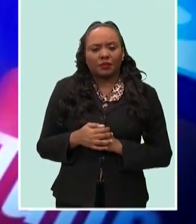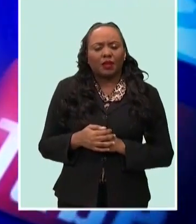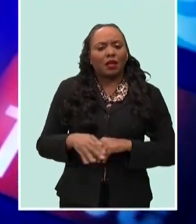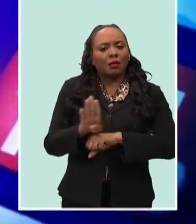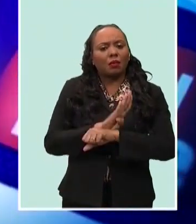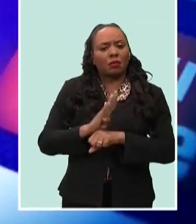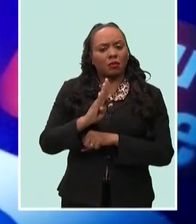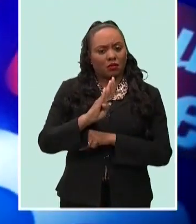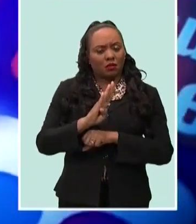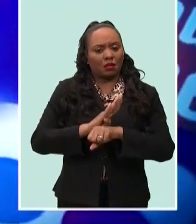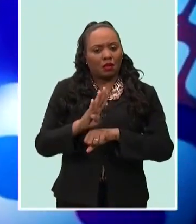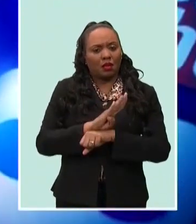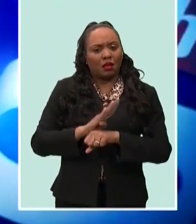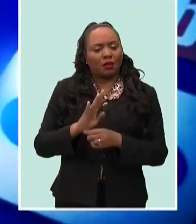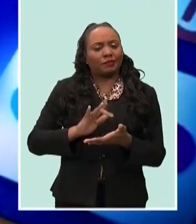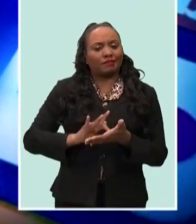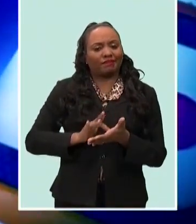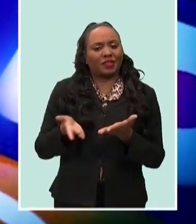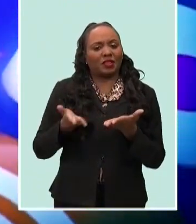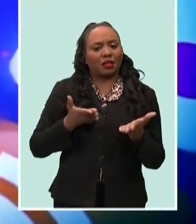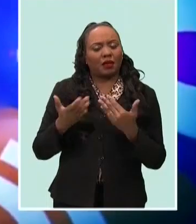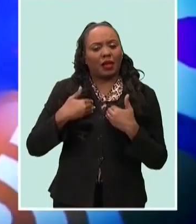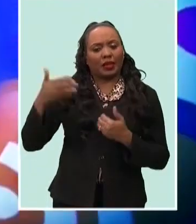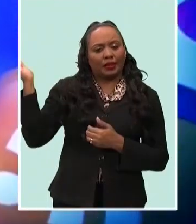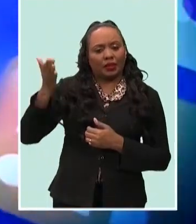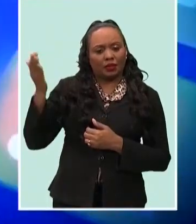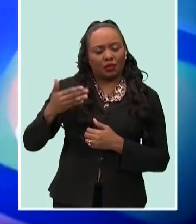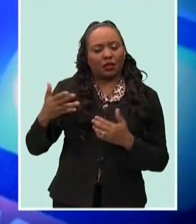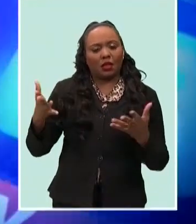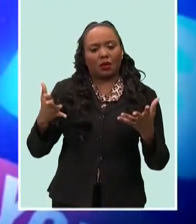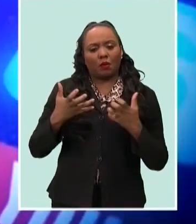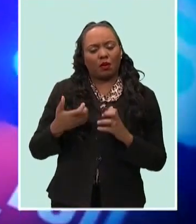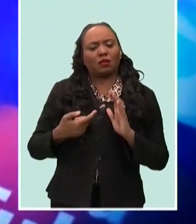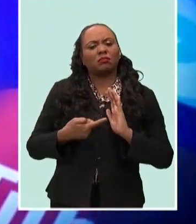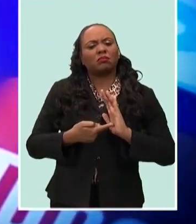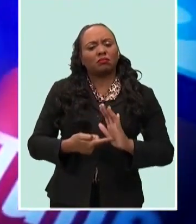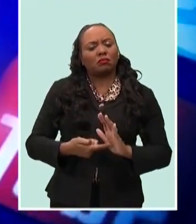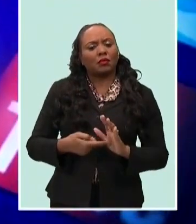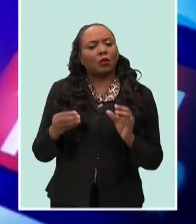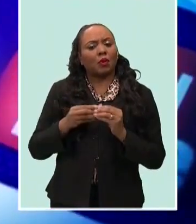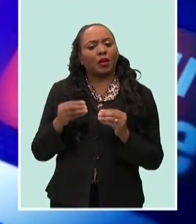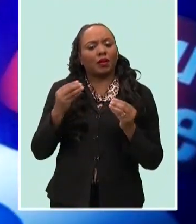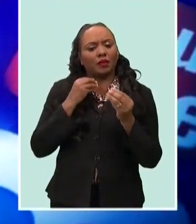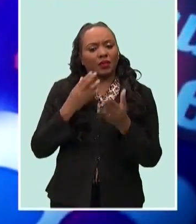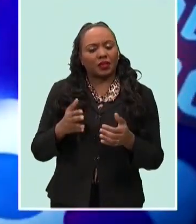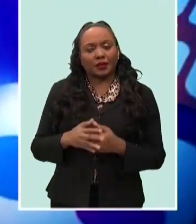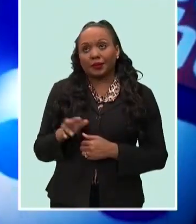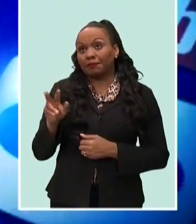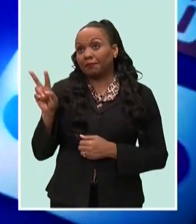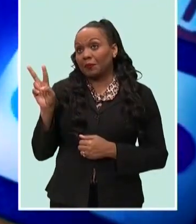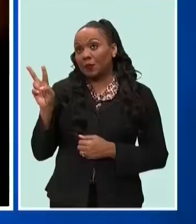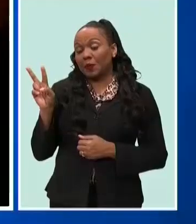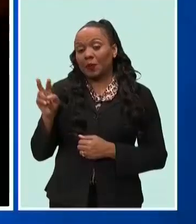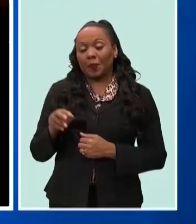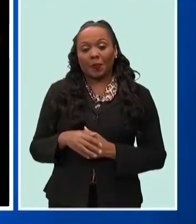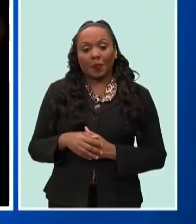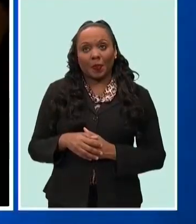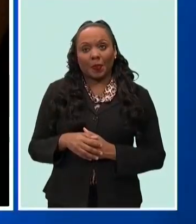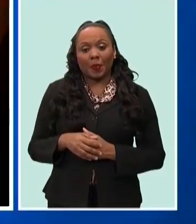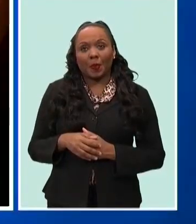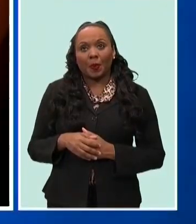lecture on the practice to share their concerns. So we go back to Facebook now to get some input, starting with Kerwin Alkins,